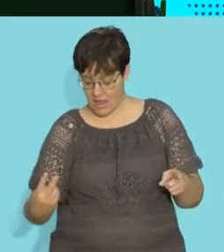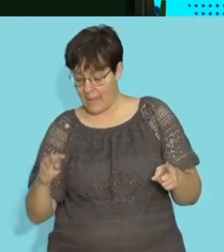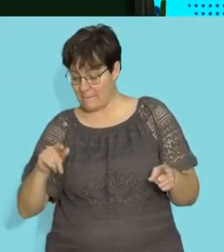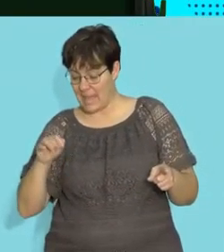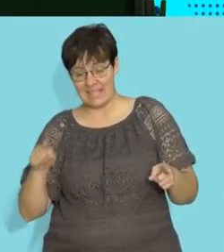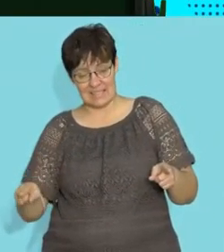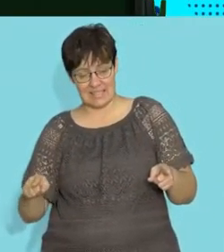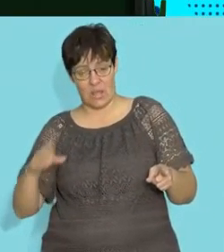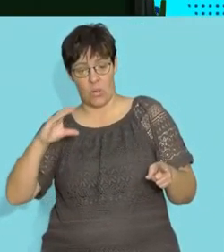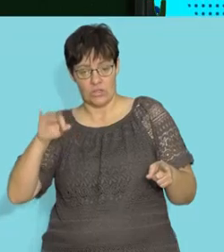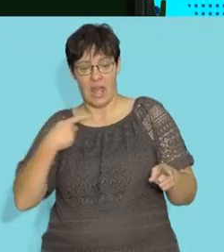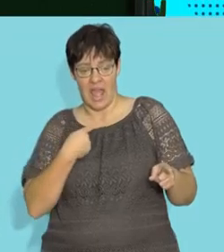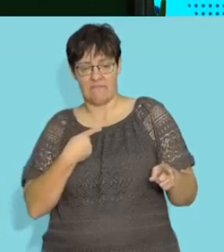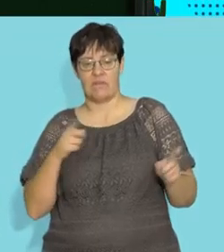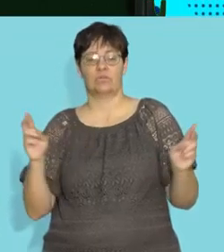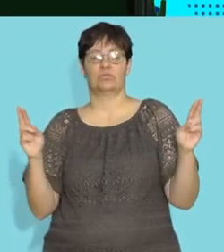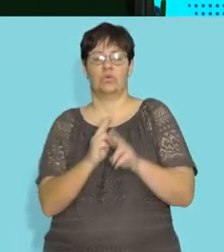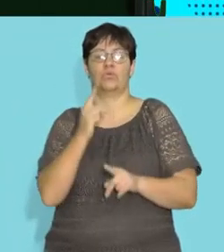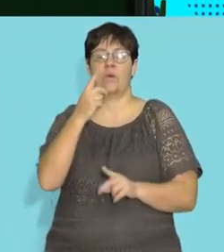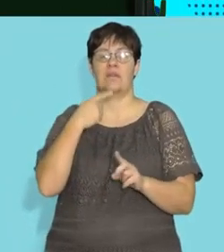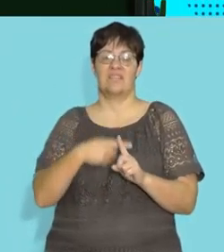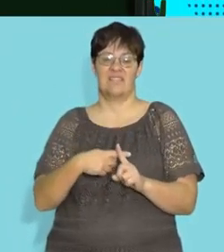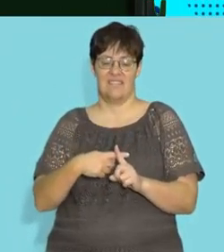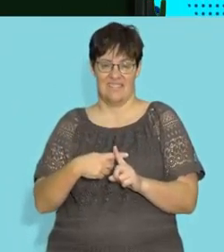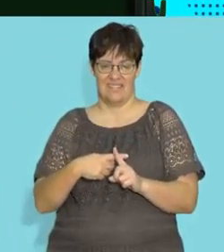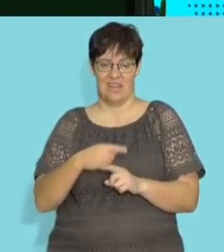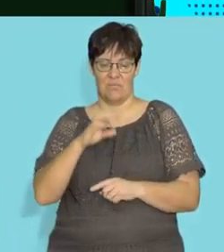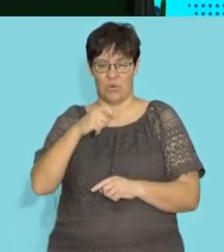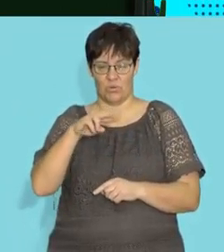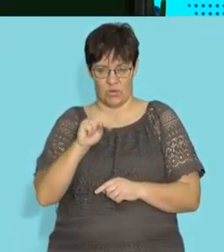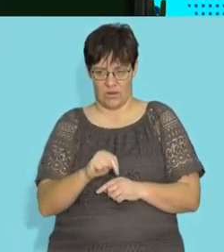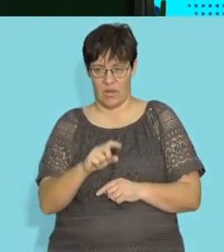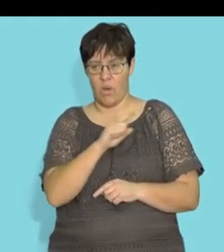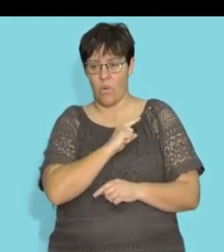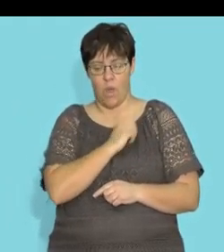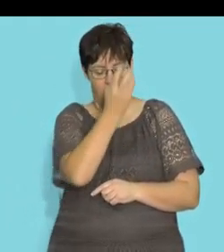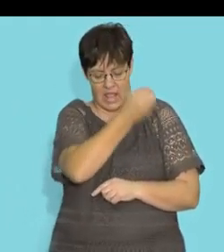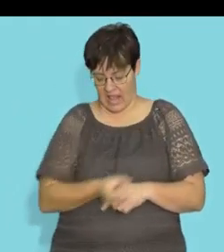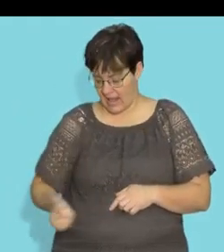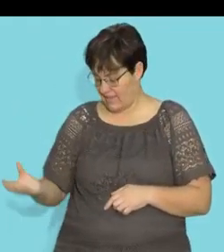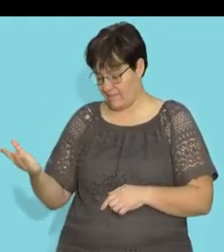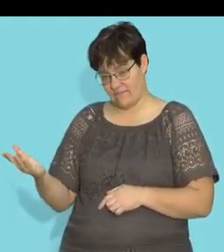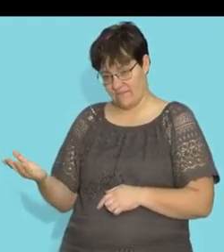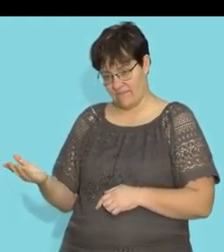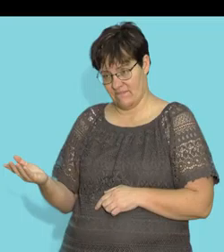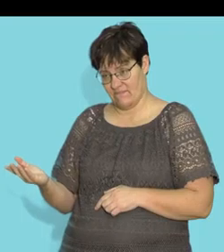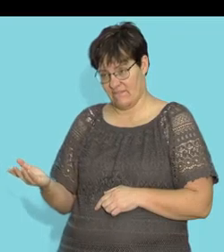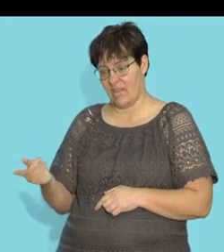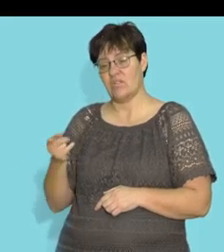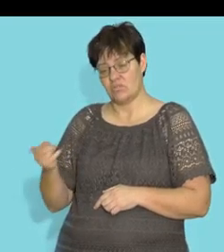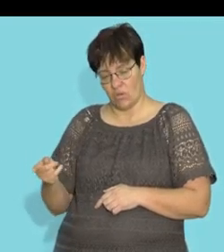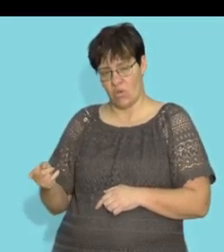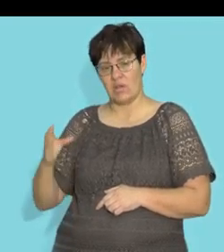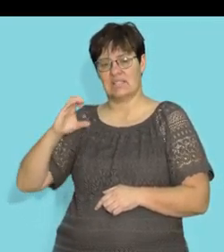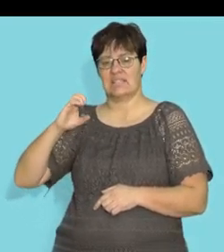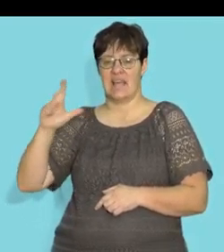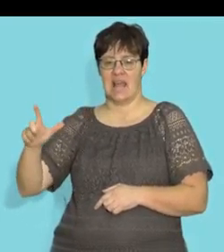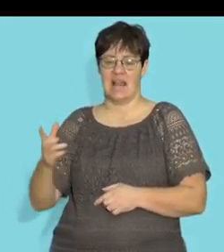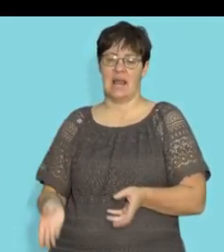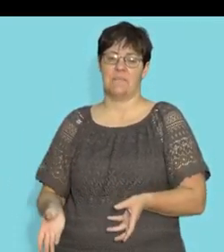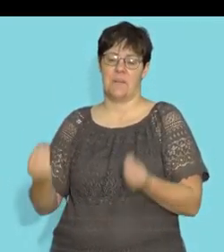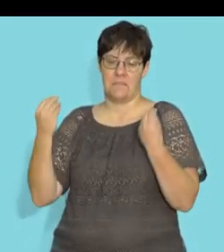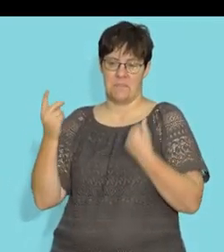conjugate base is normally a proton difference. So, between your acid and your